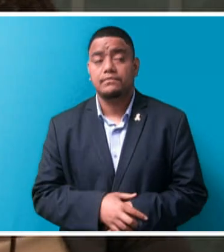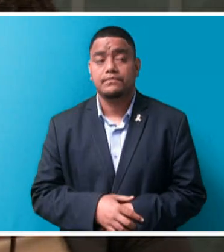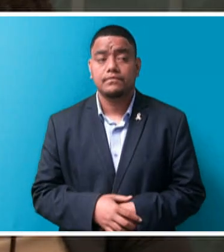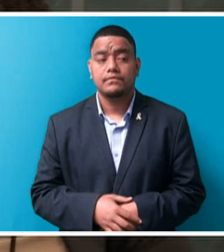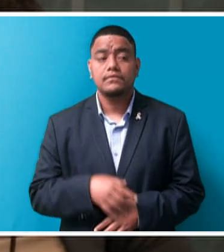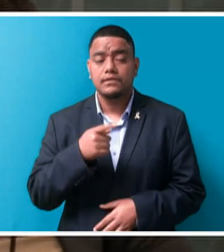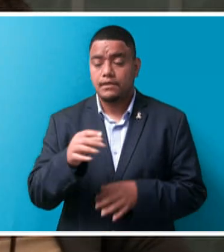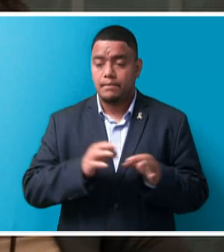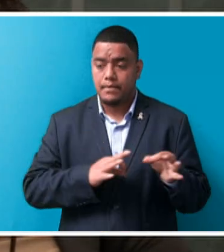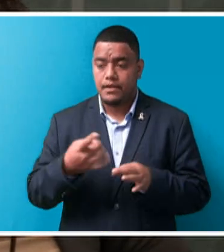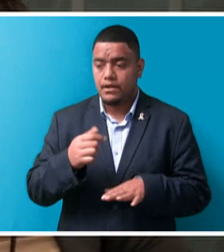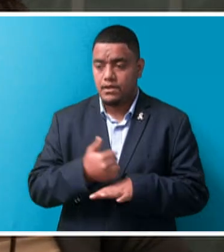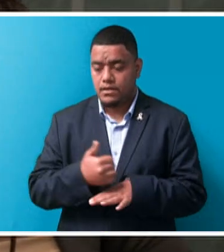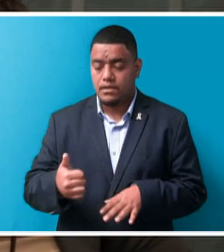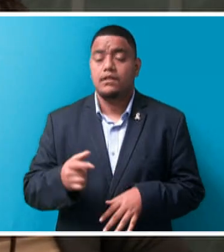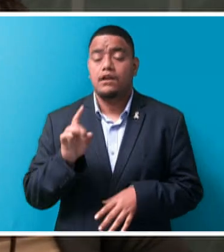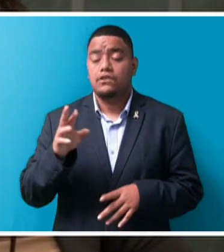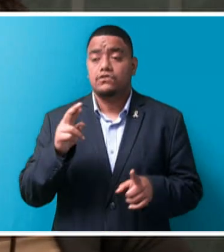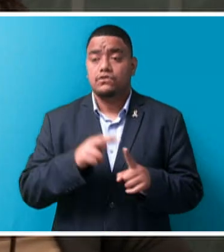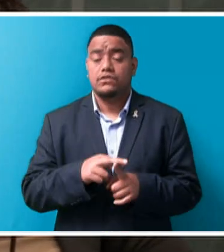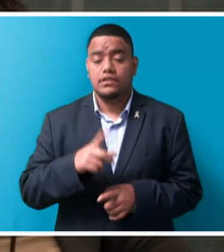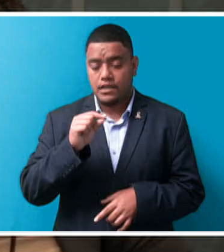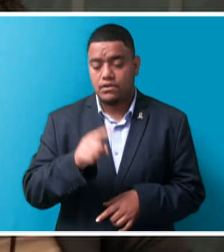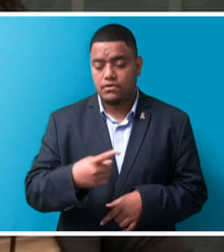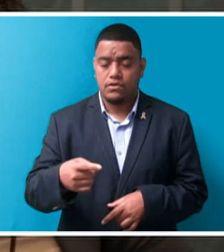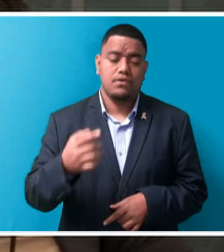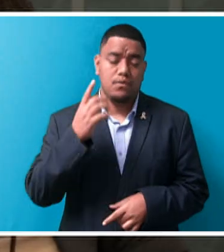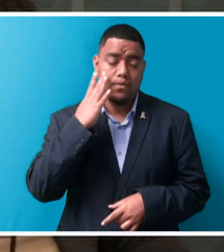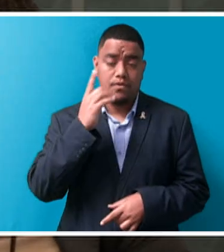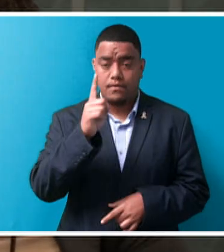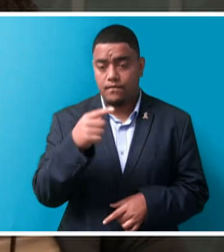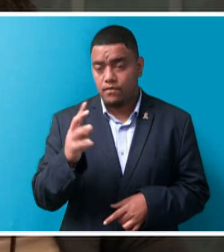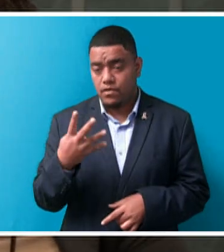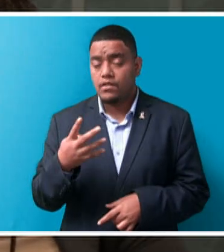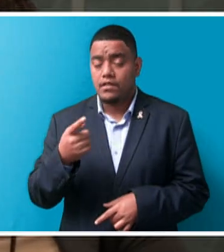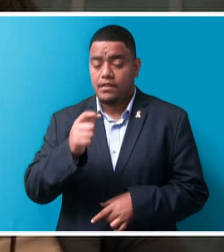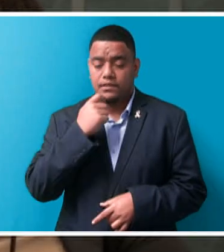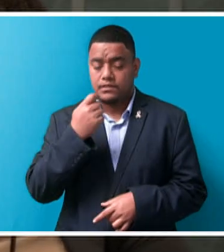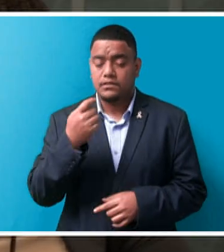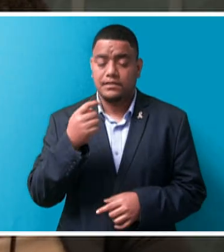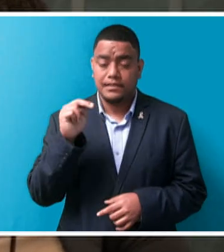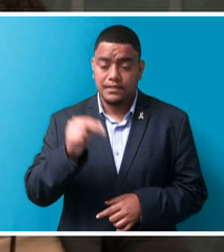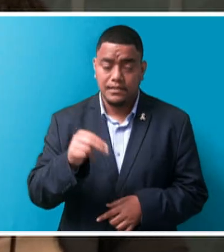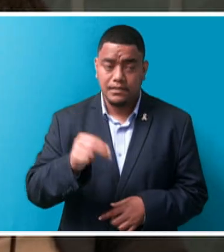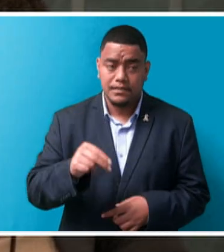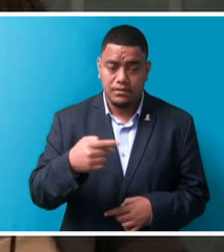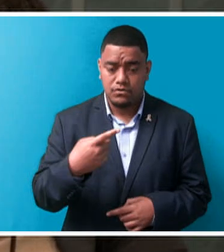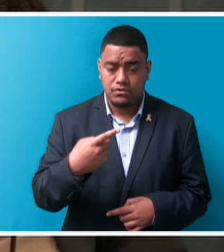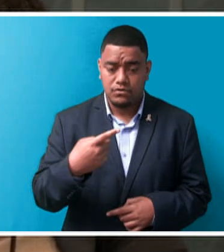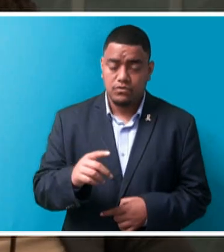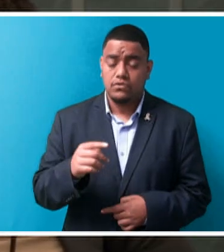appropriately planned and authorized essential outreaches can continue during the fourth quarter, where there is a demonstrated need